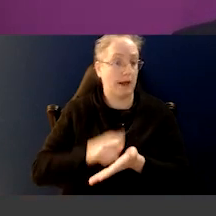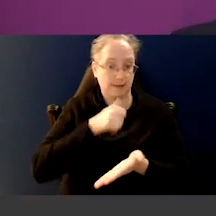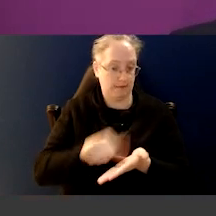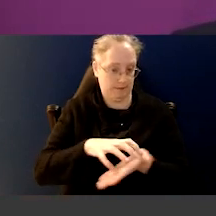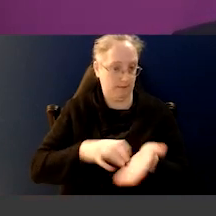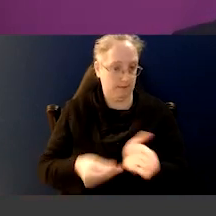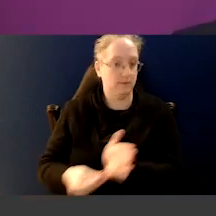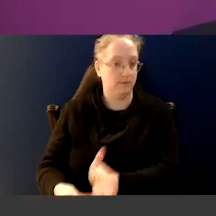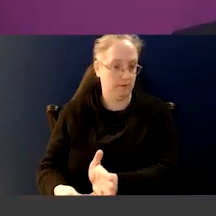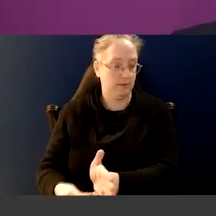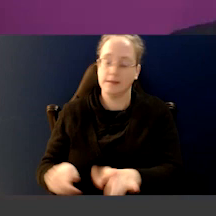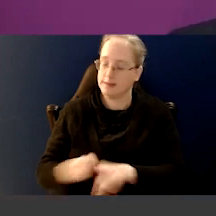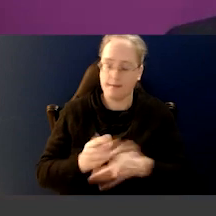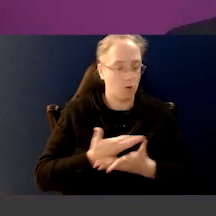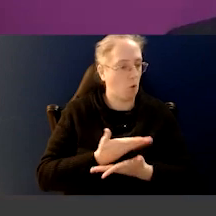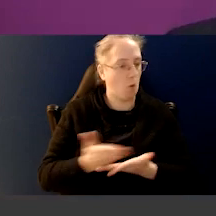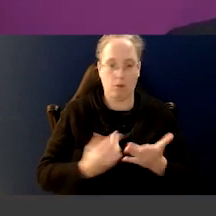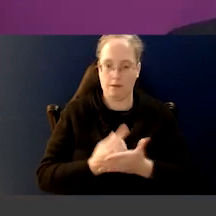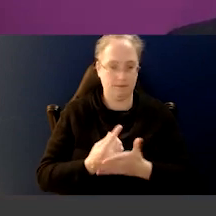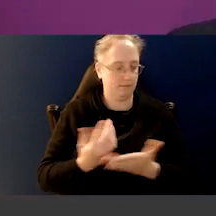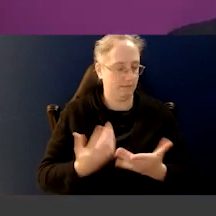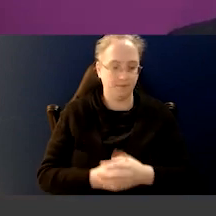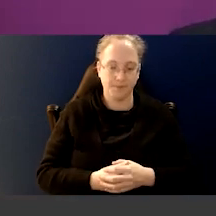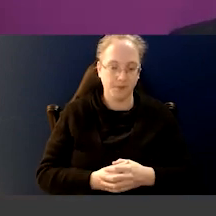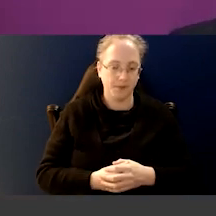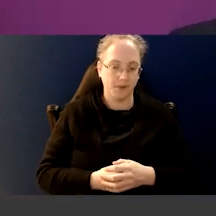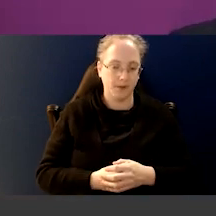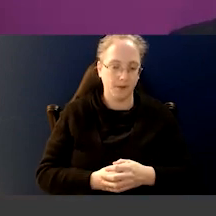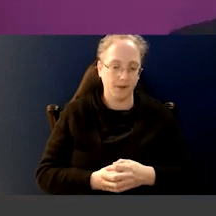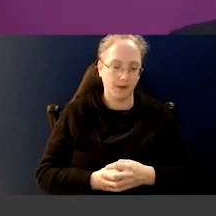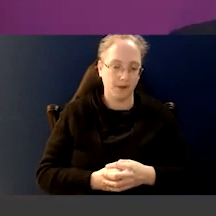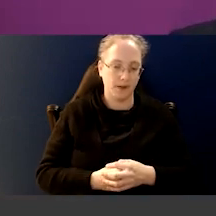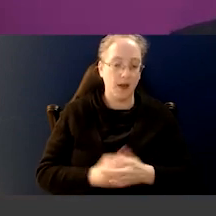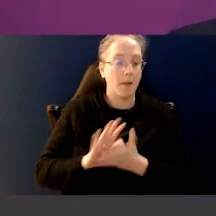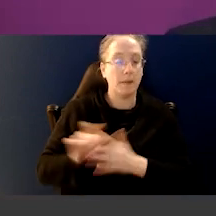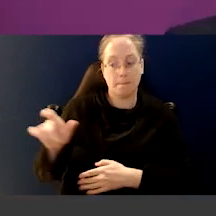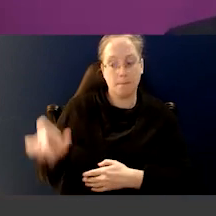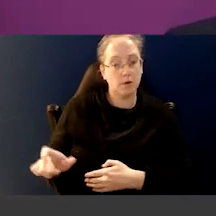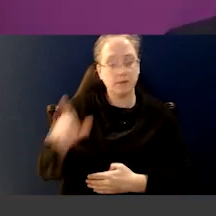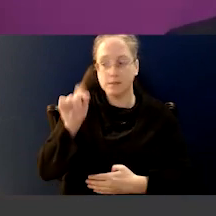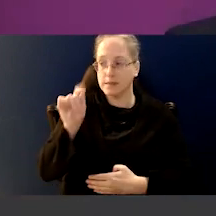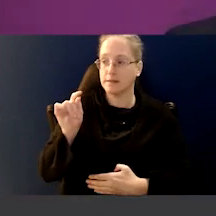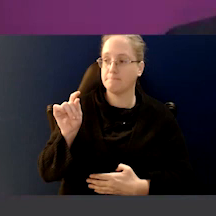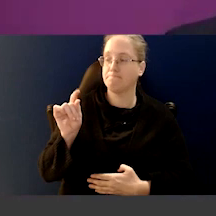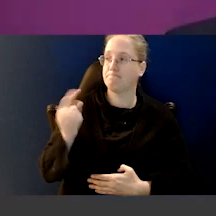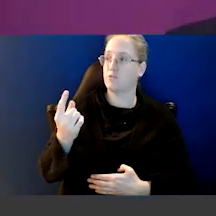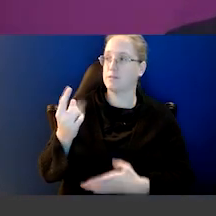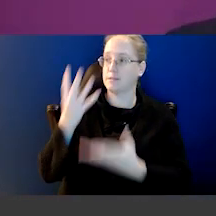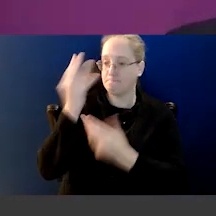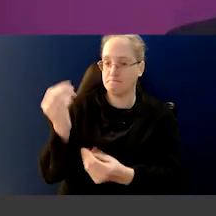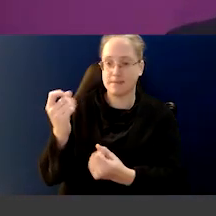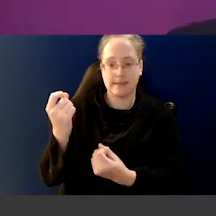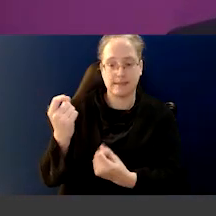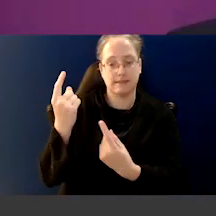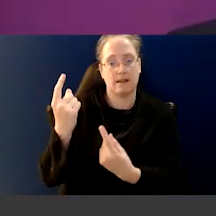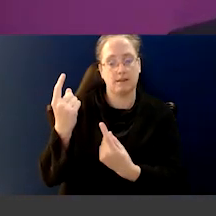we do for all matters. That provides an opportunity to the person to firstly, at least have a better chance